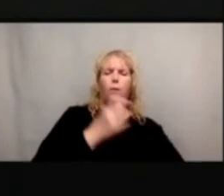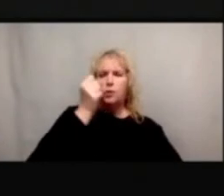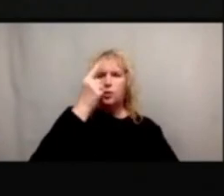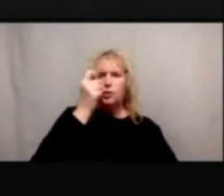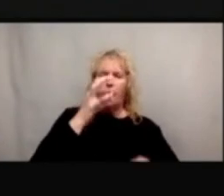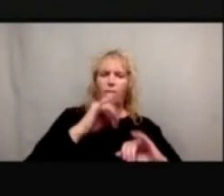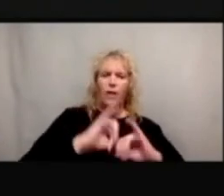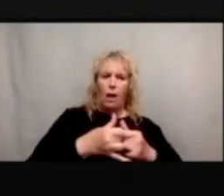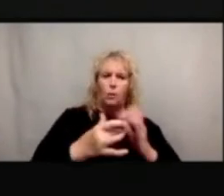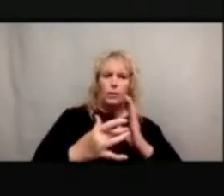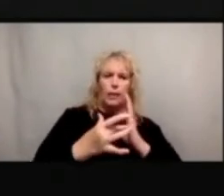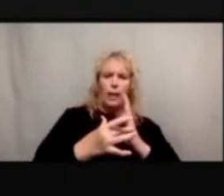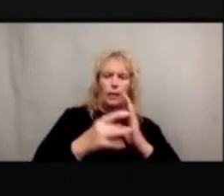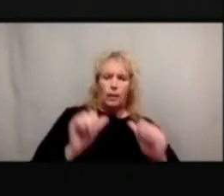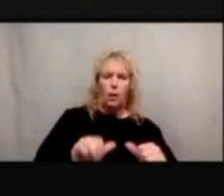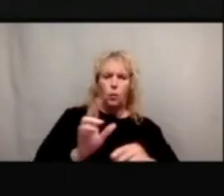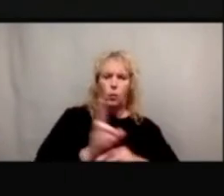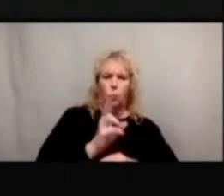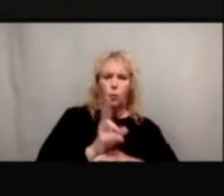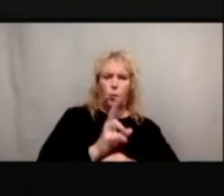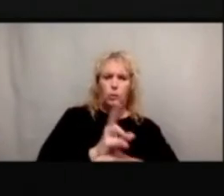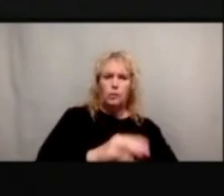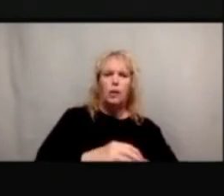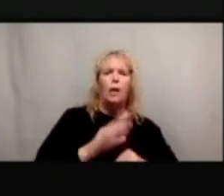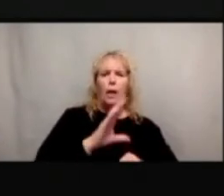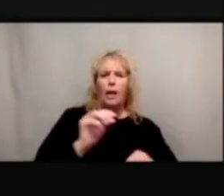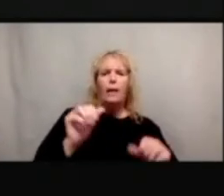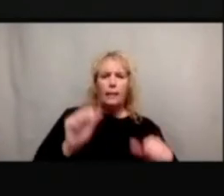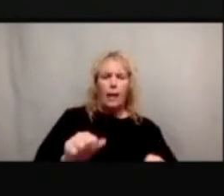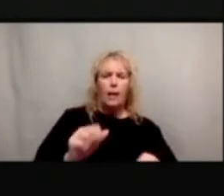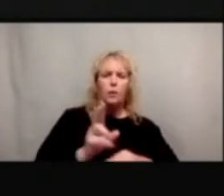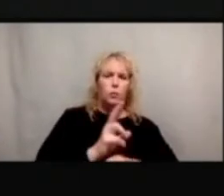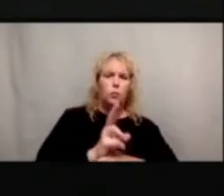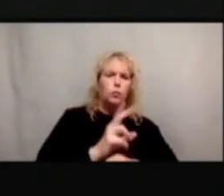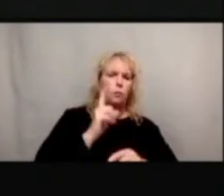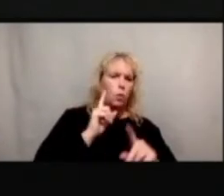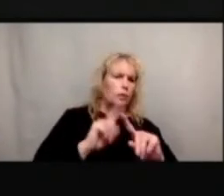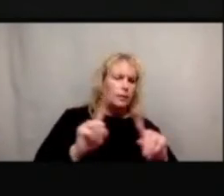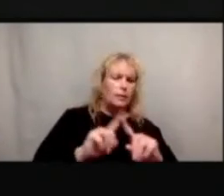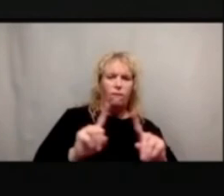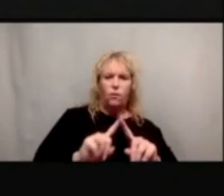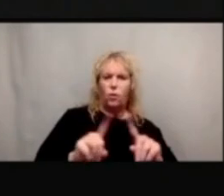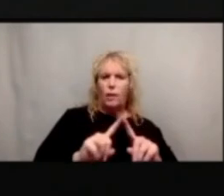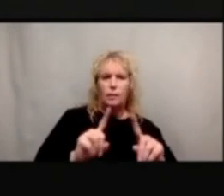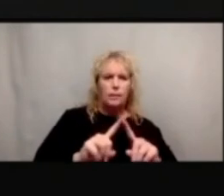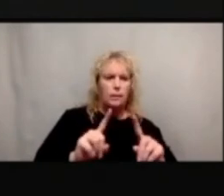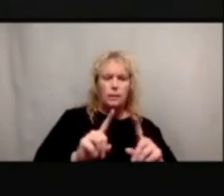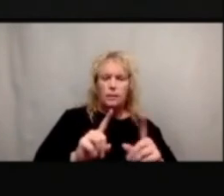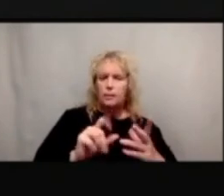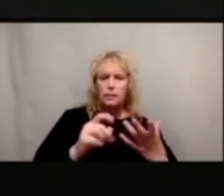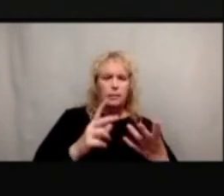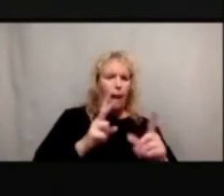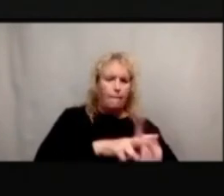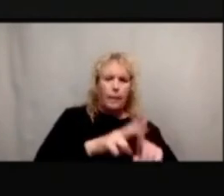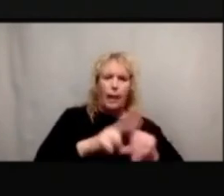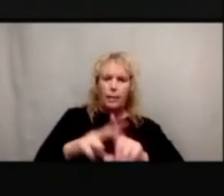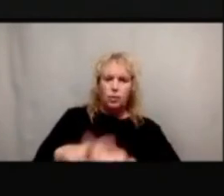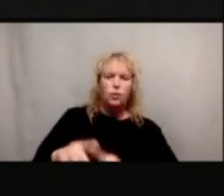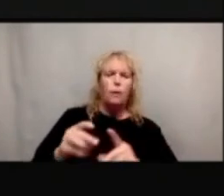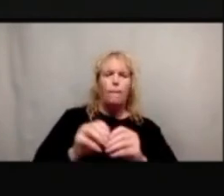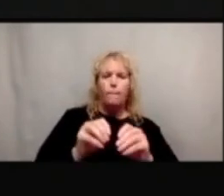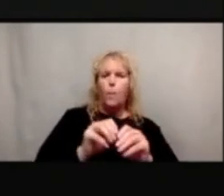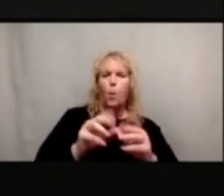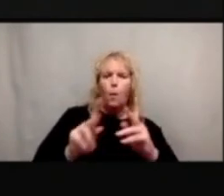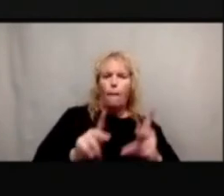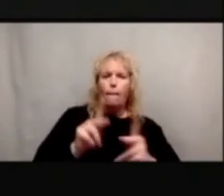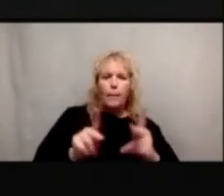be used, then it can be used for applications that are patient-centered, right, or that are people-centered for what their